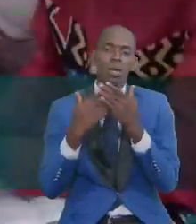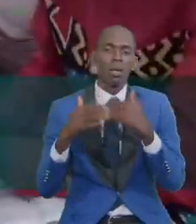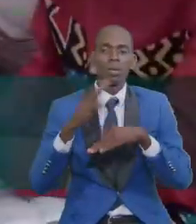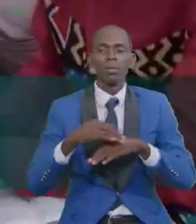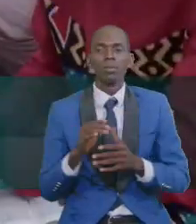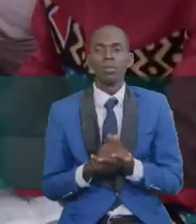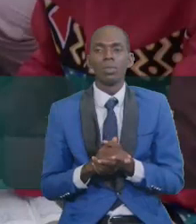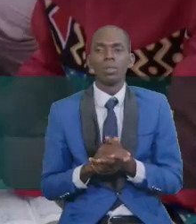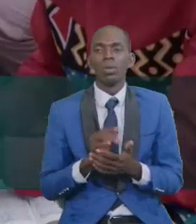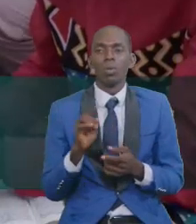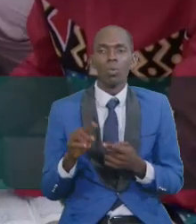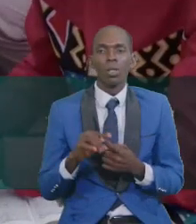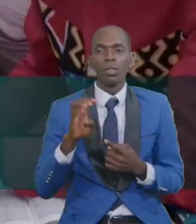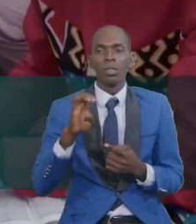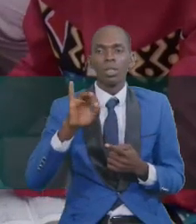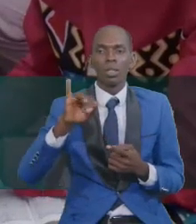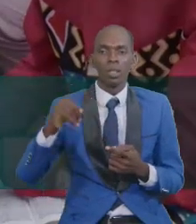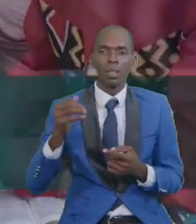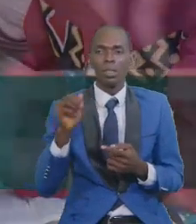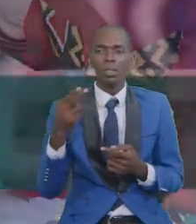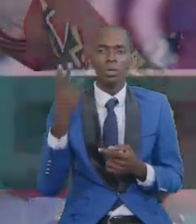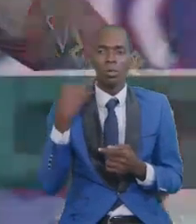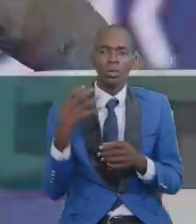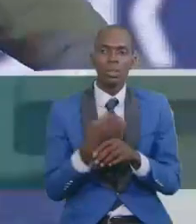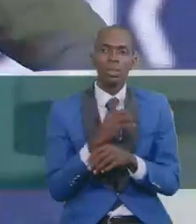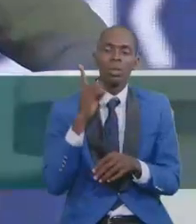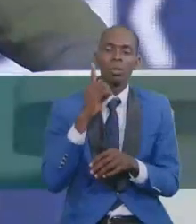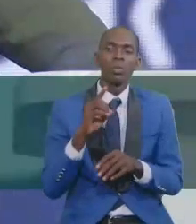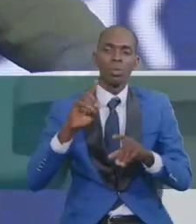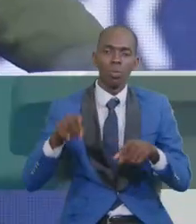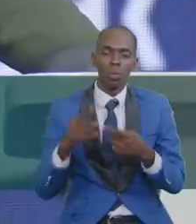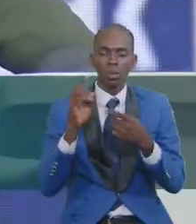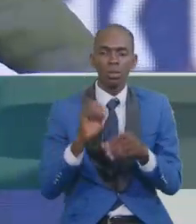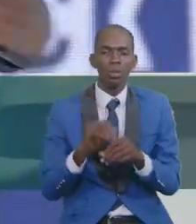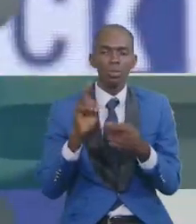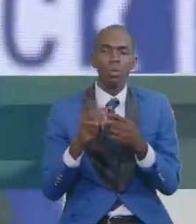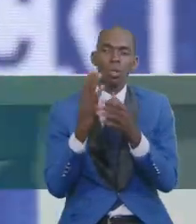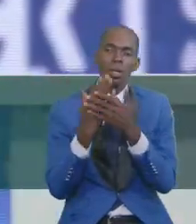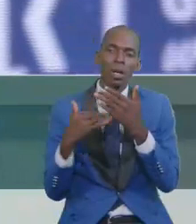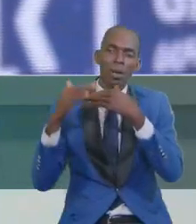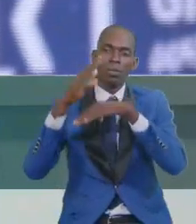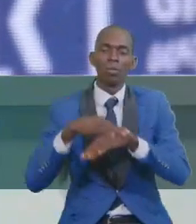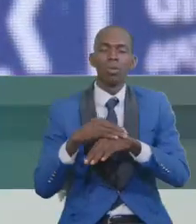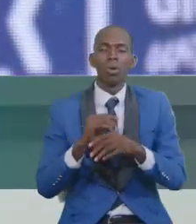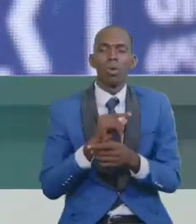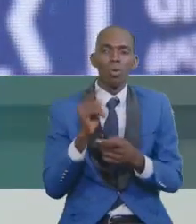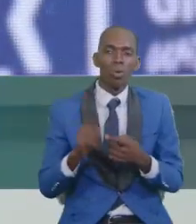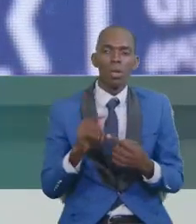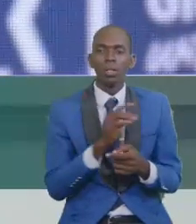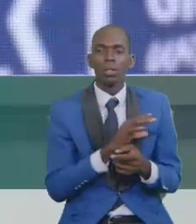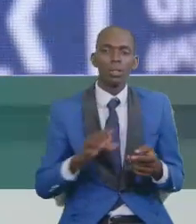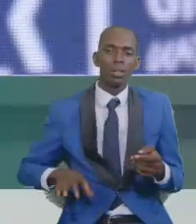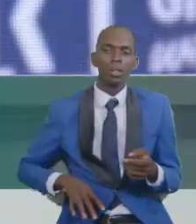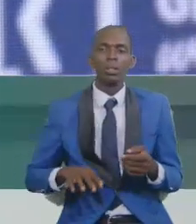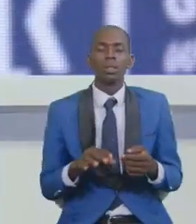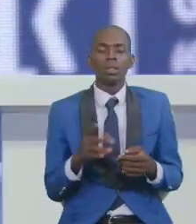When Elijah was taken up, he went into heaven. When Christ was taken up,